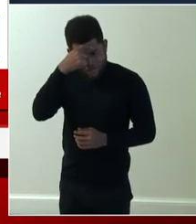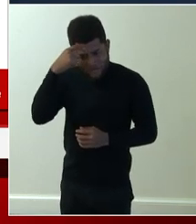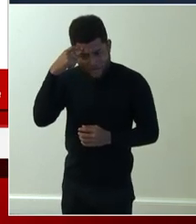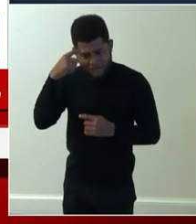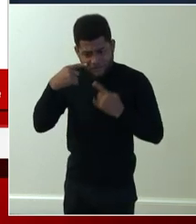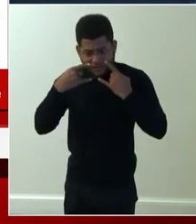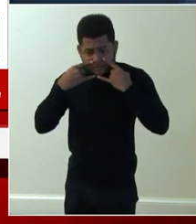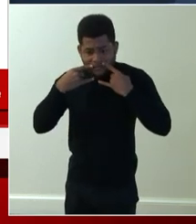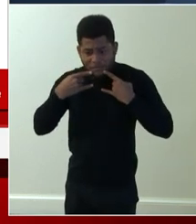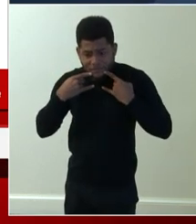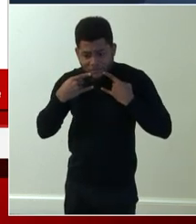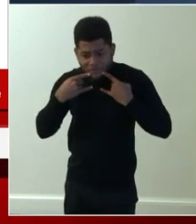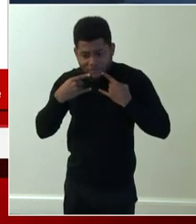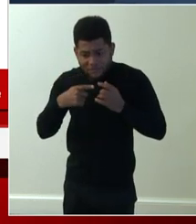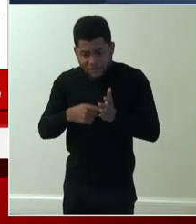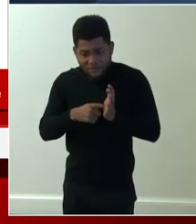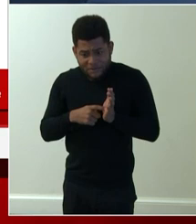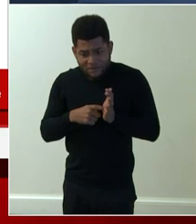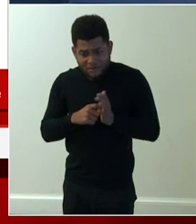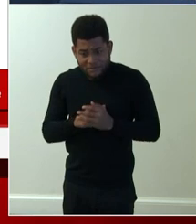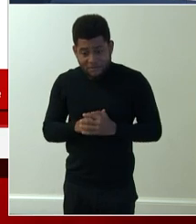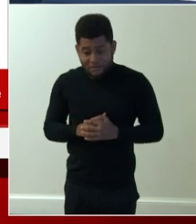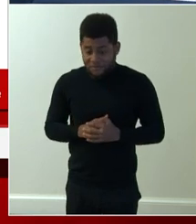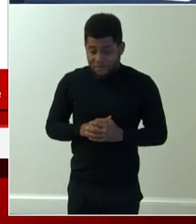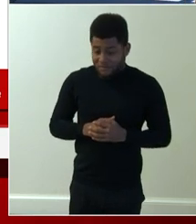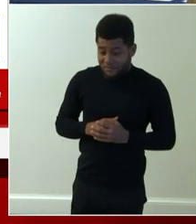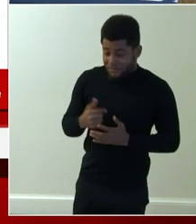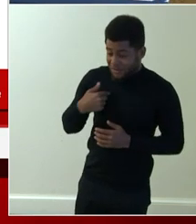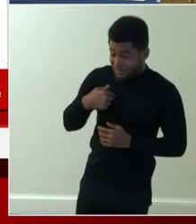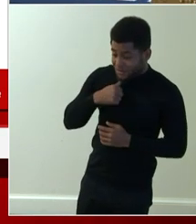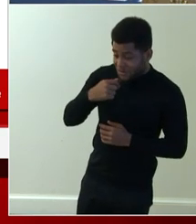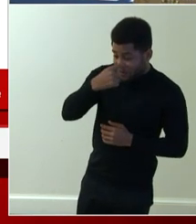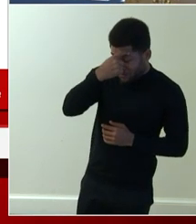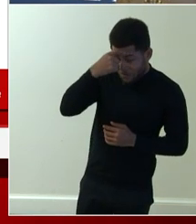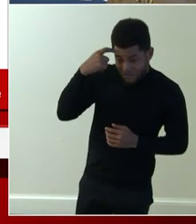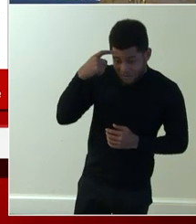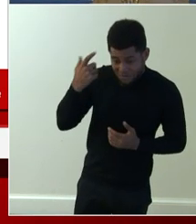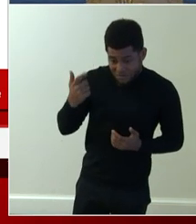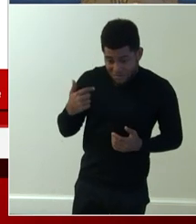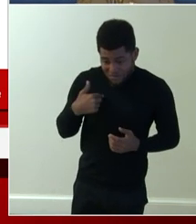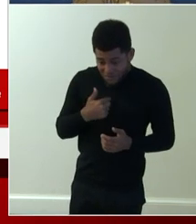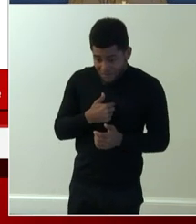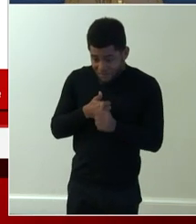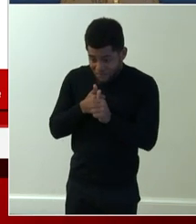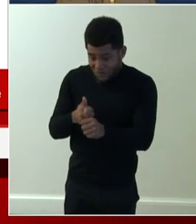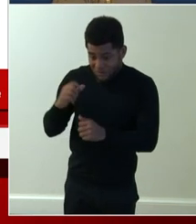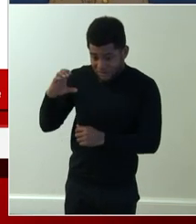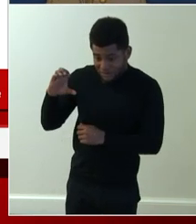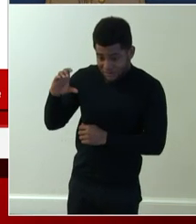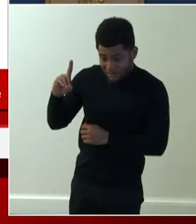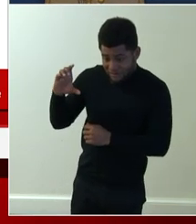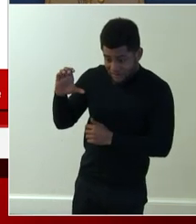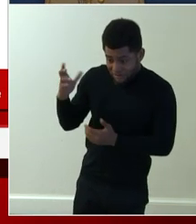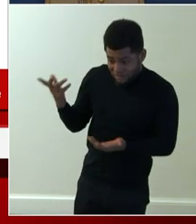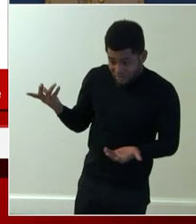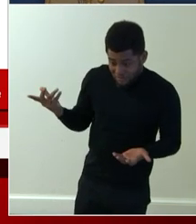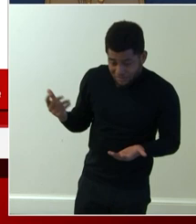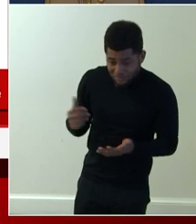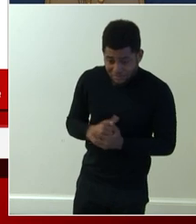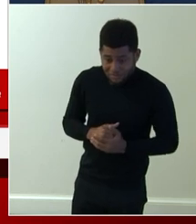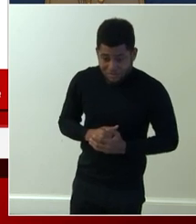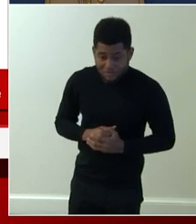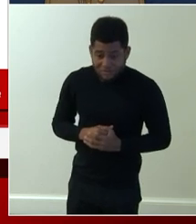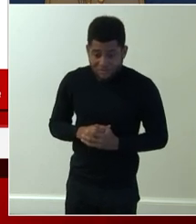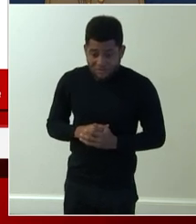regret evolving with the virus, which is exactly what we've done throughout the virus. So as